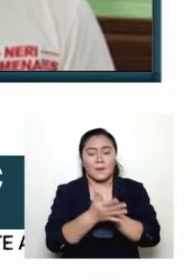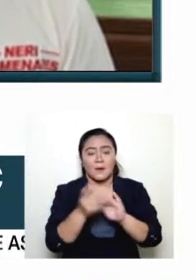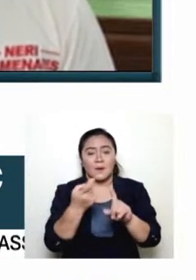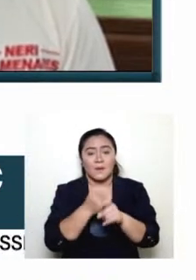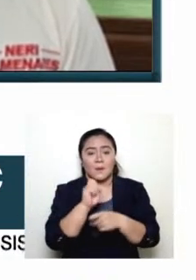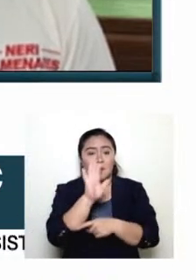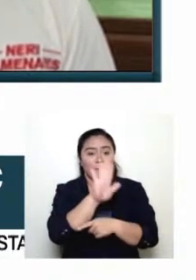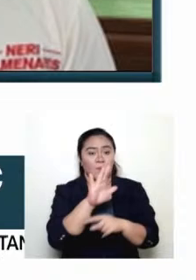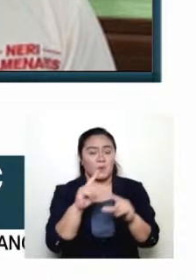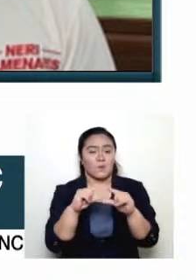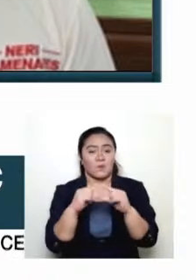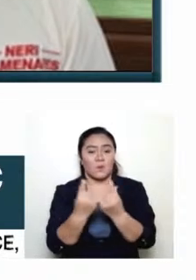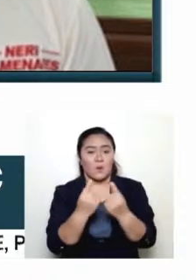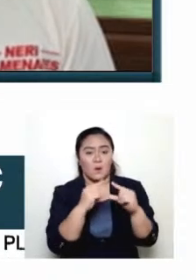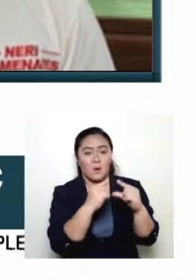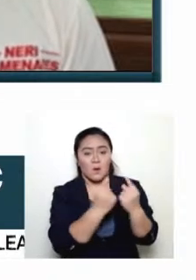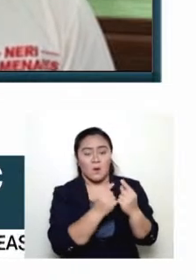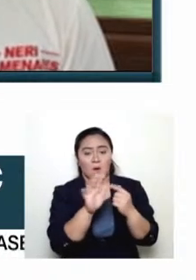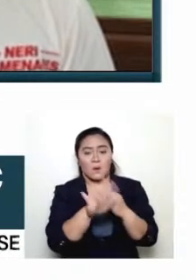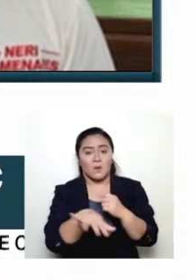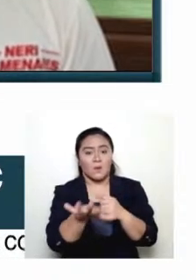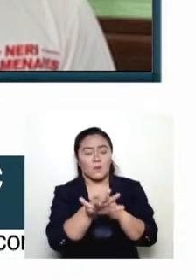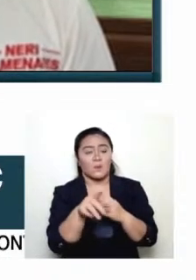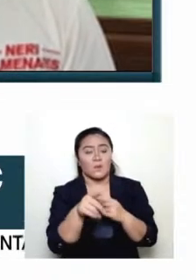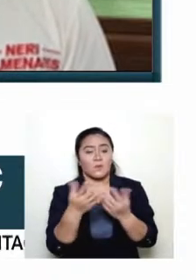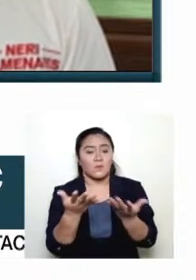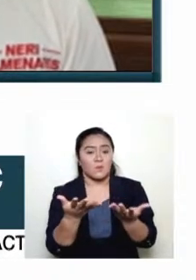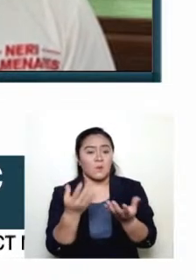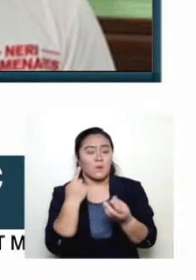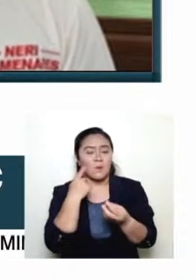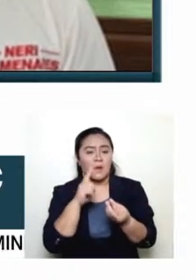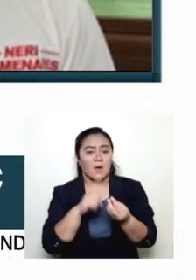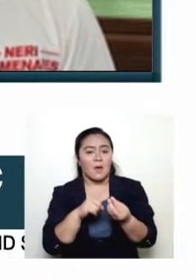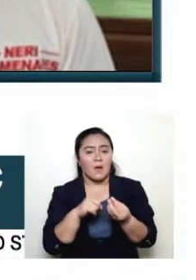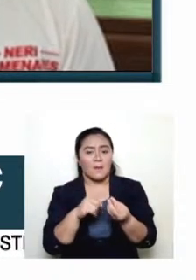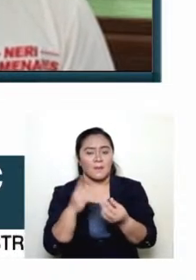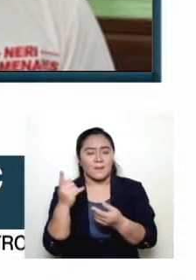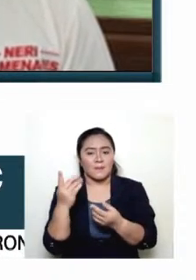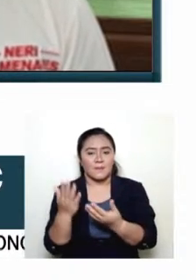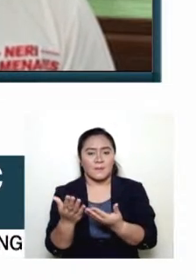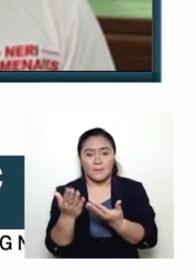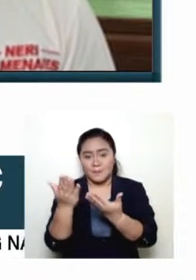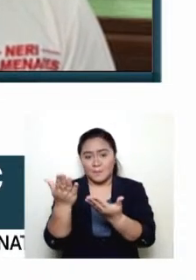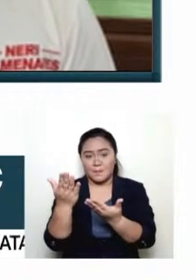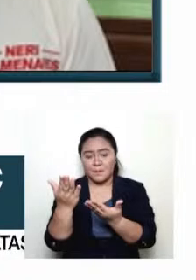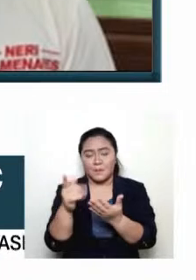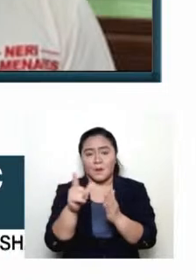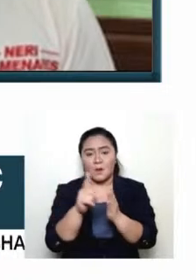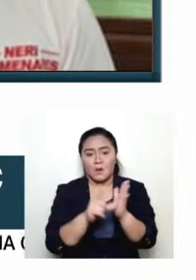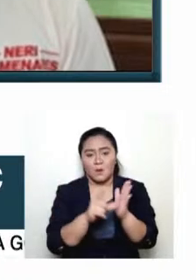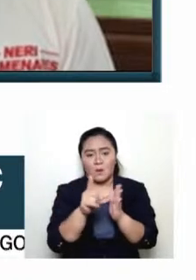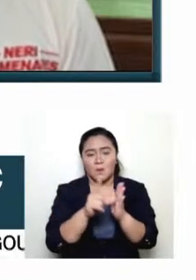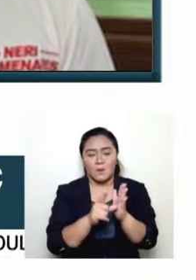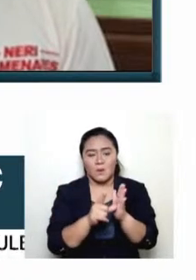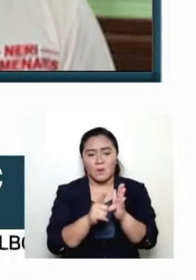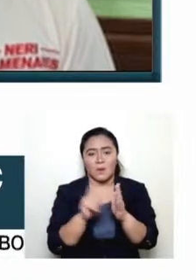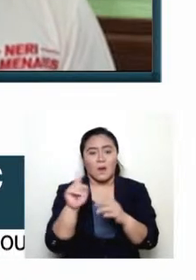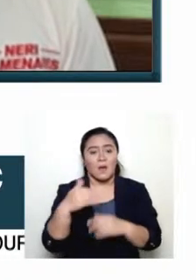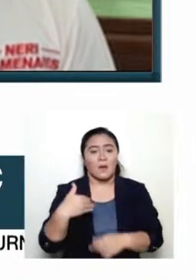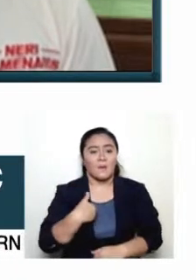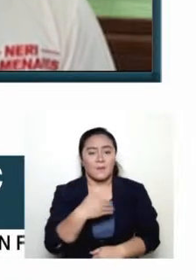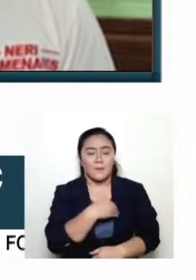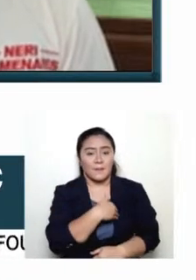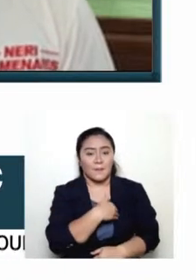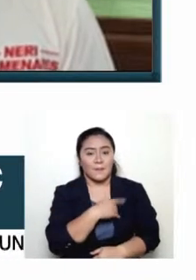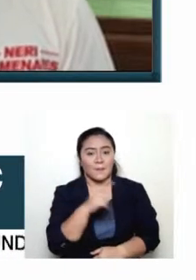this has actually paved the way for many pieces of legislation that you had furthered when you were a member of